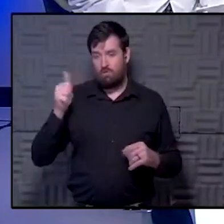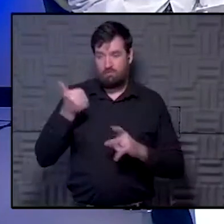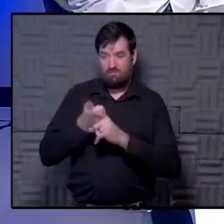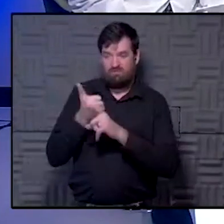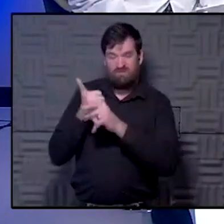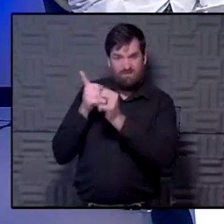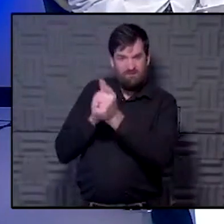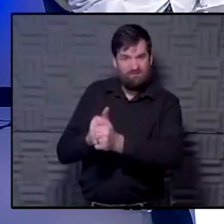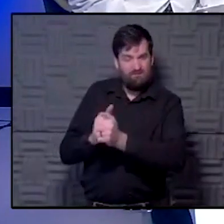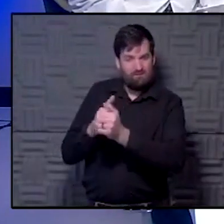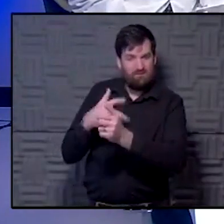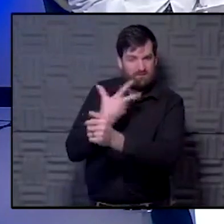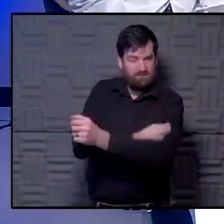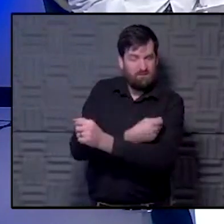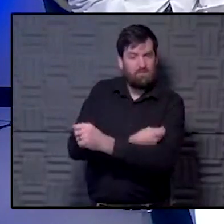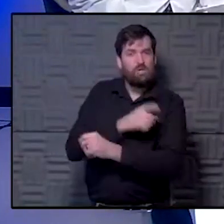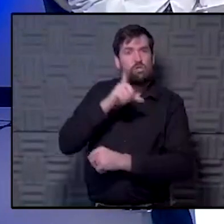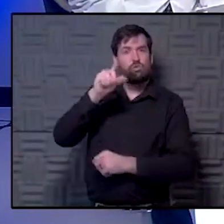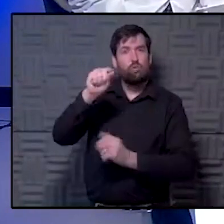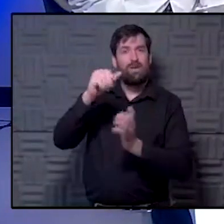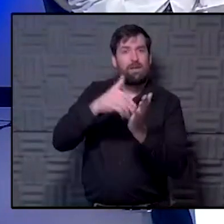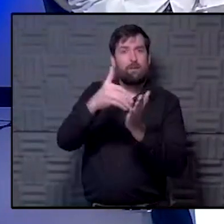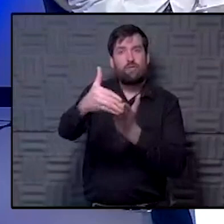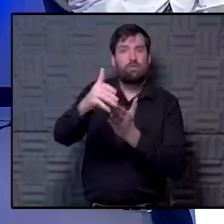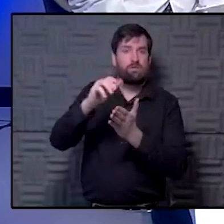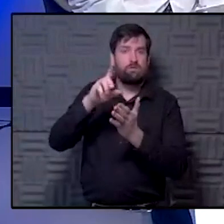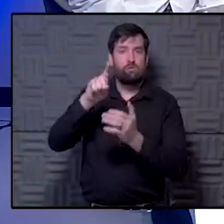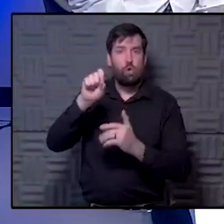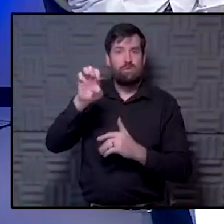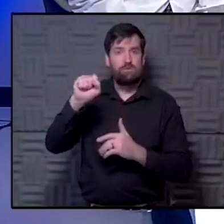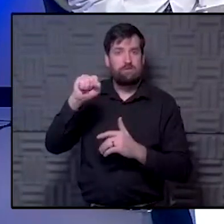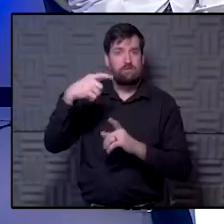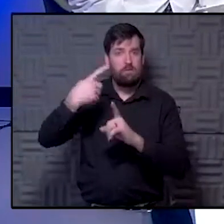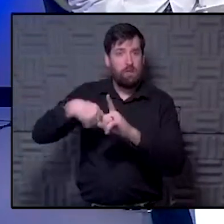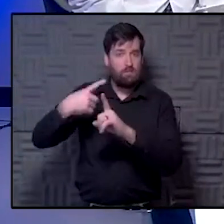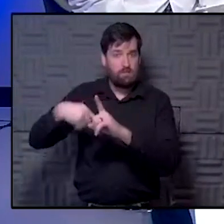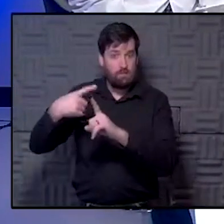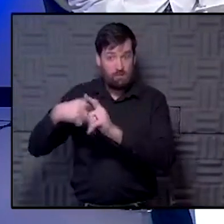publicized production of 20 million doses a month, as promised?